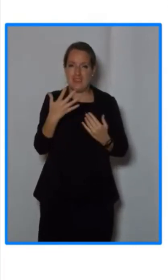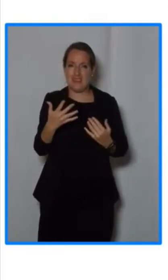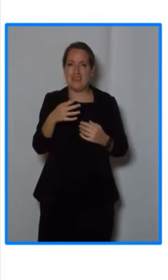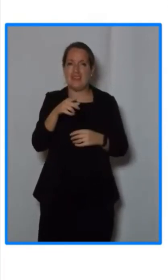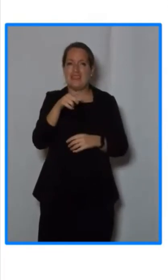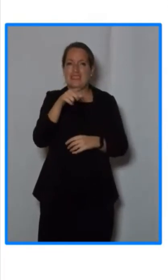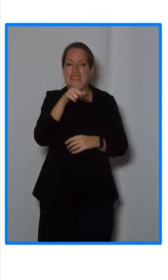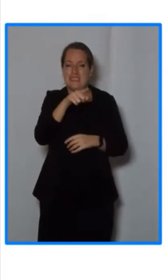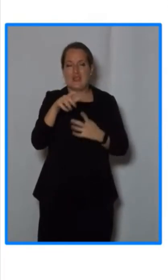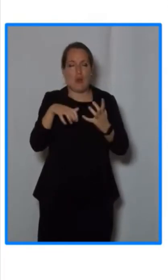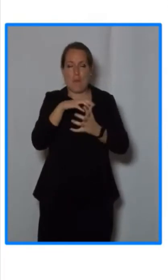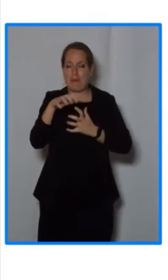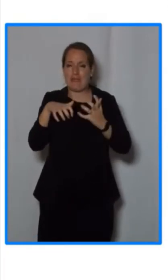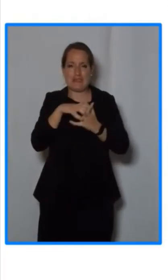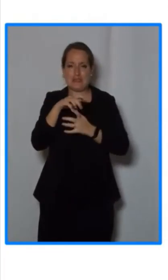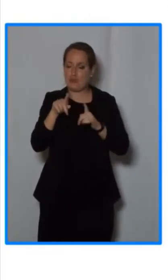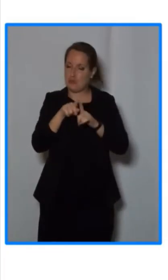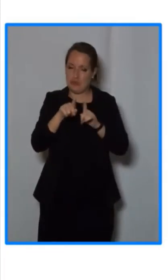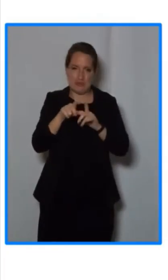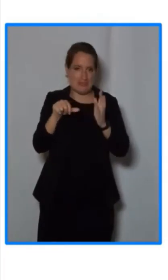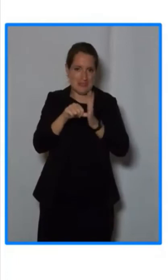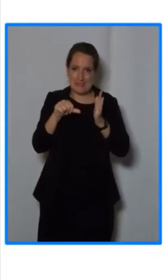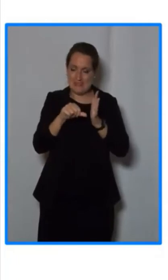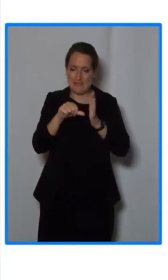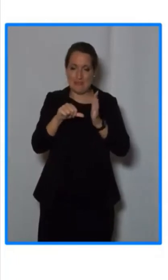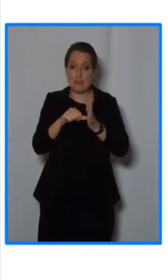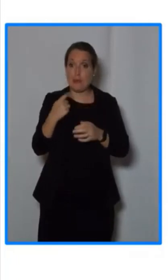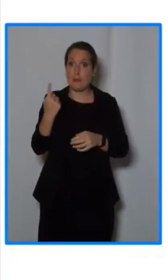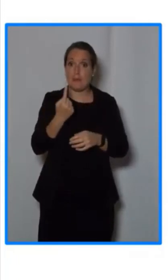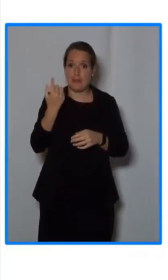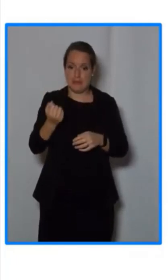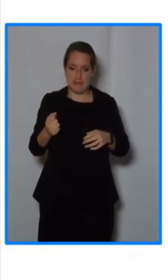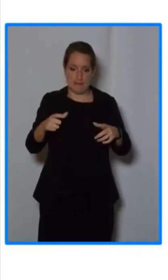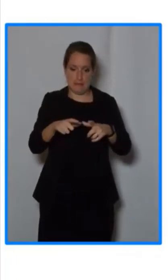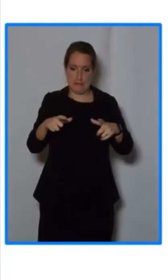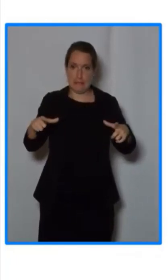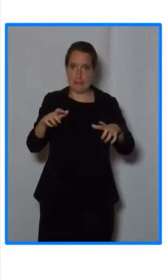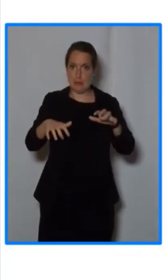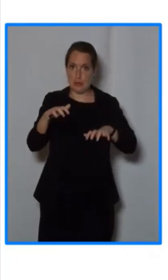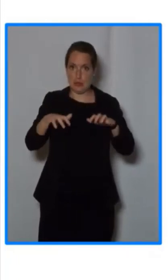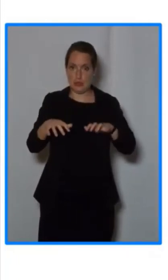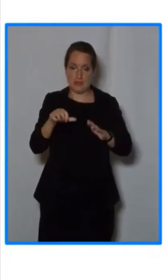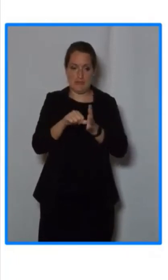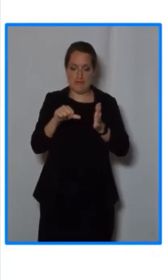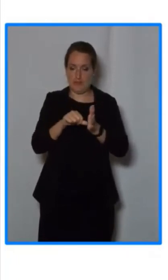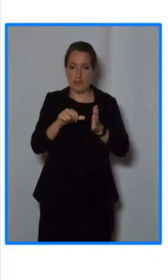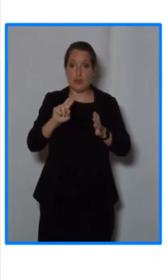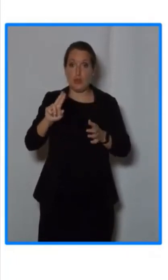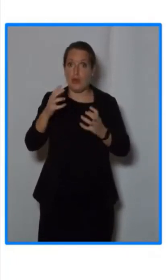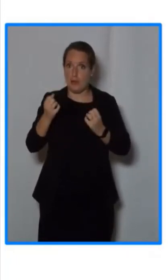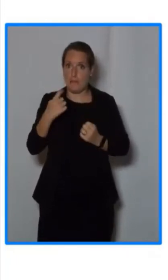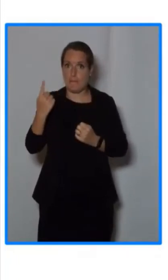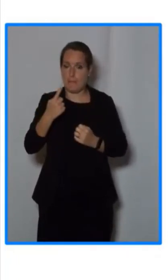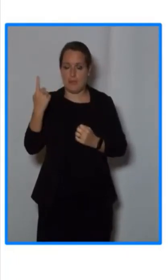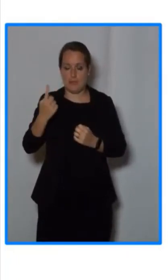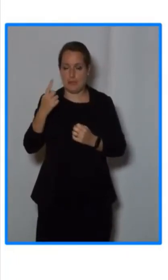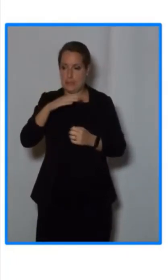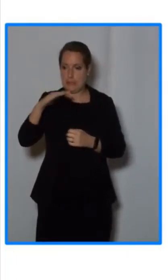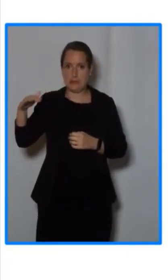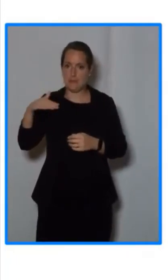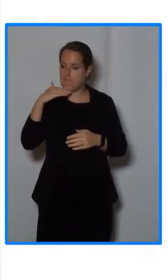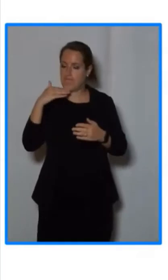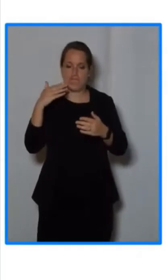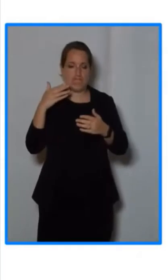it's complex, it's still difficult to navigate with a keyboard, and it might still be barring a group of users from potentially relevant content.